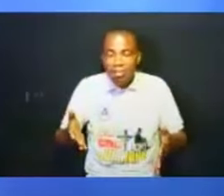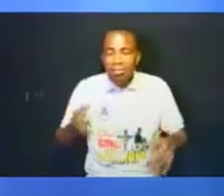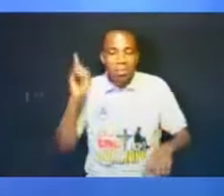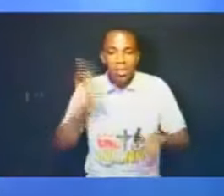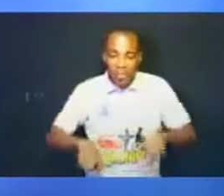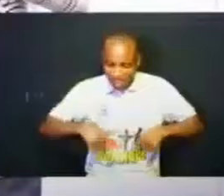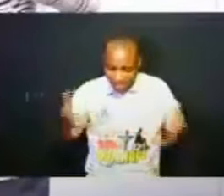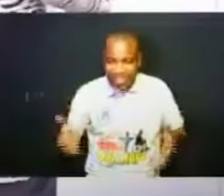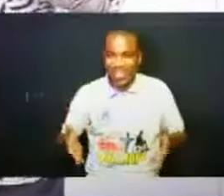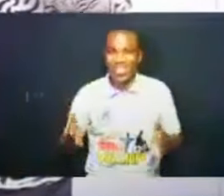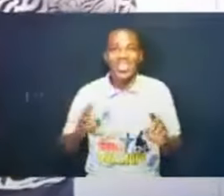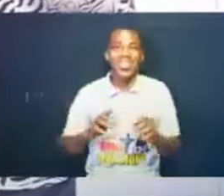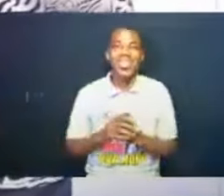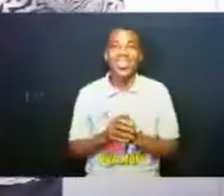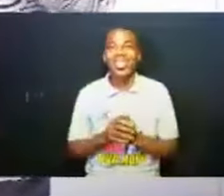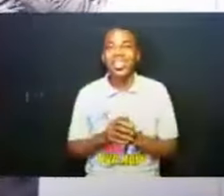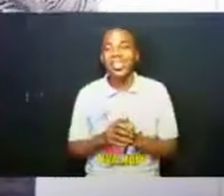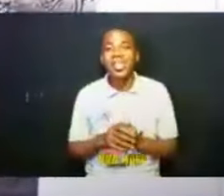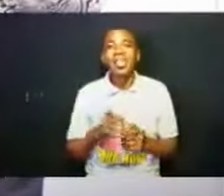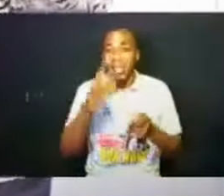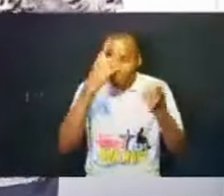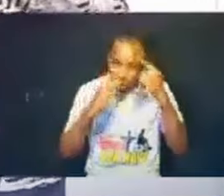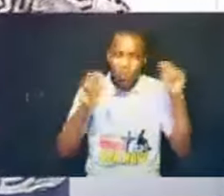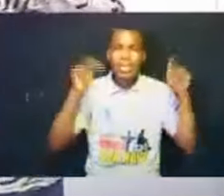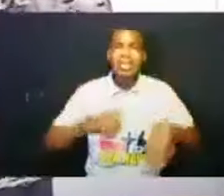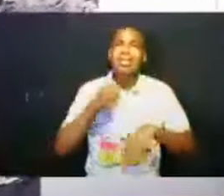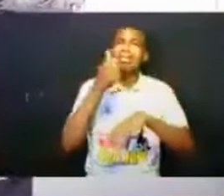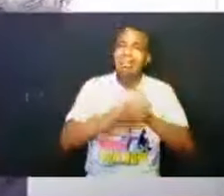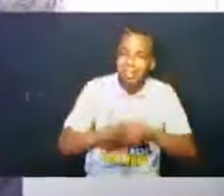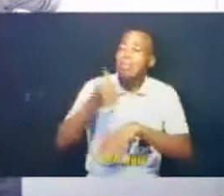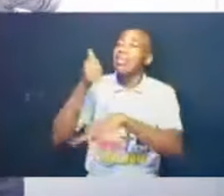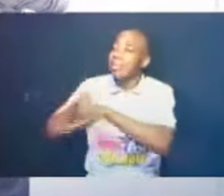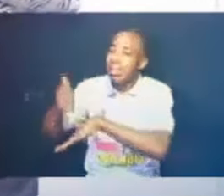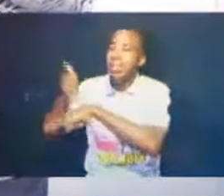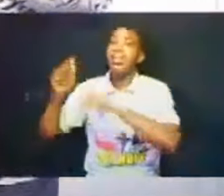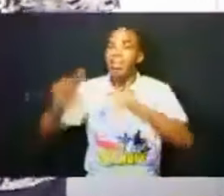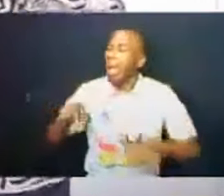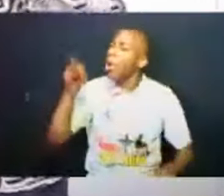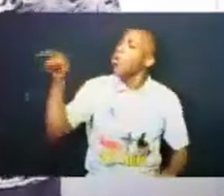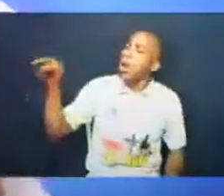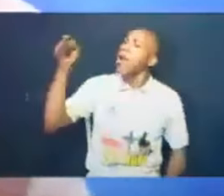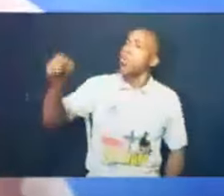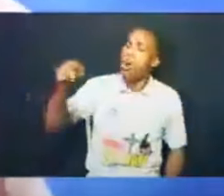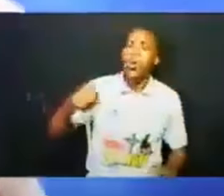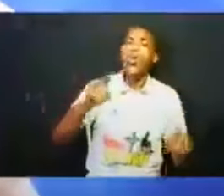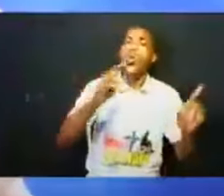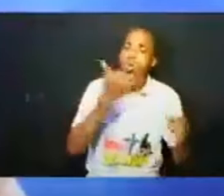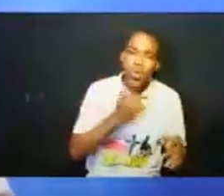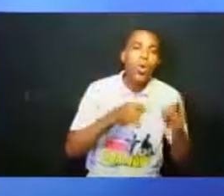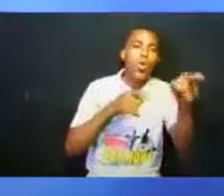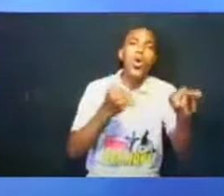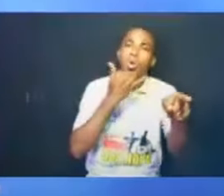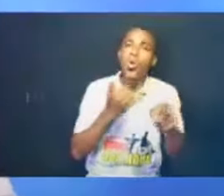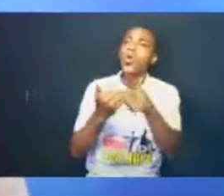And the people, hey, this one has done this, this one has done. Don't mind them. You let them go and live on the moon. Nipa etwe